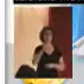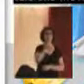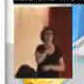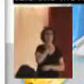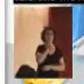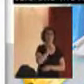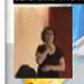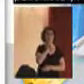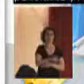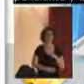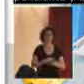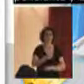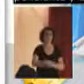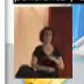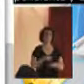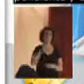telephone.